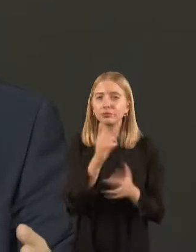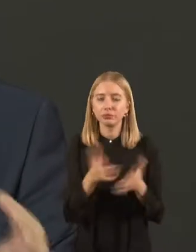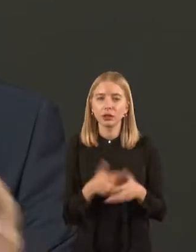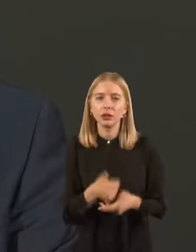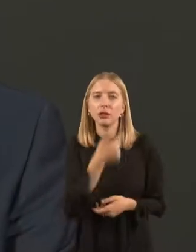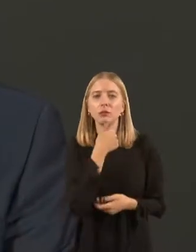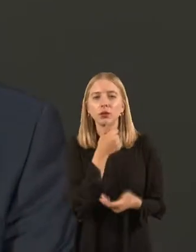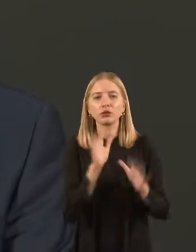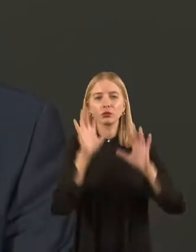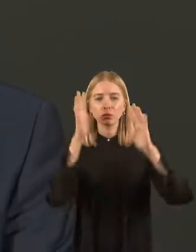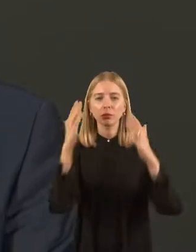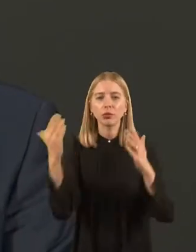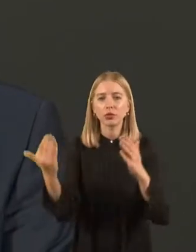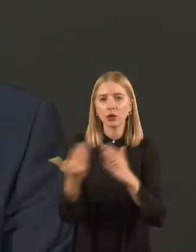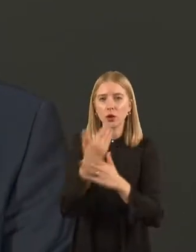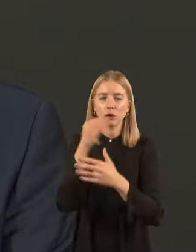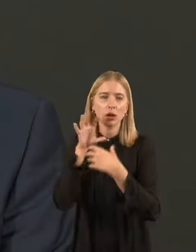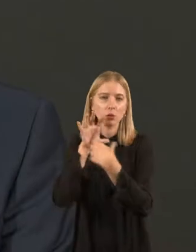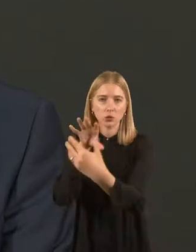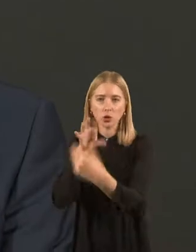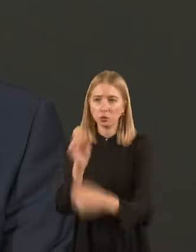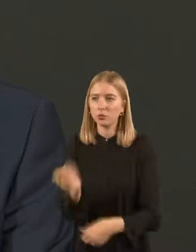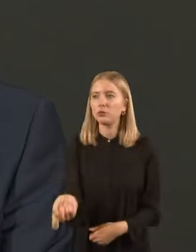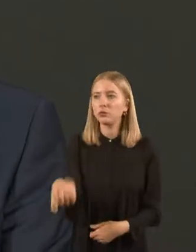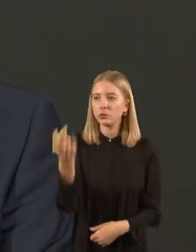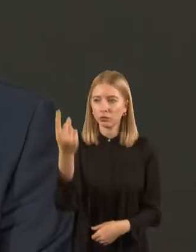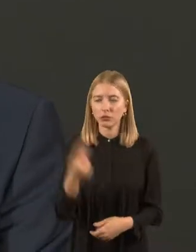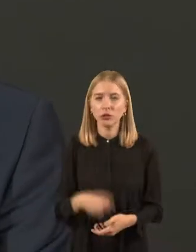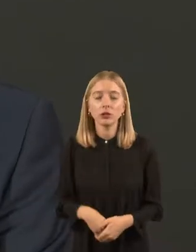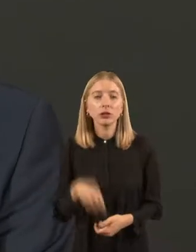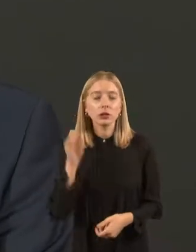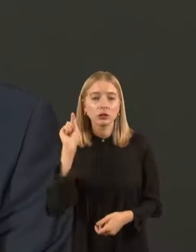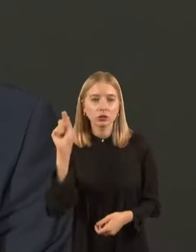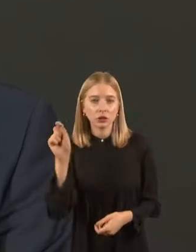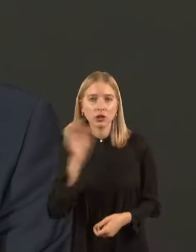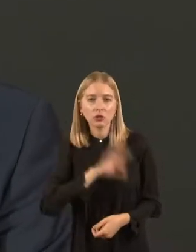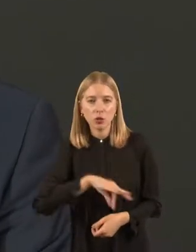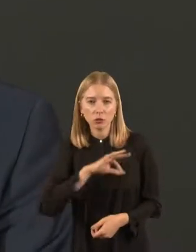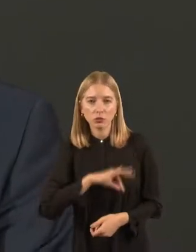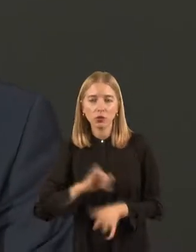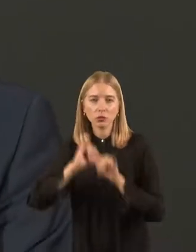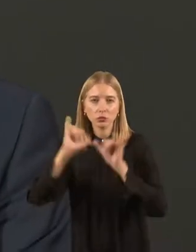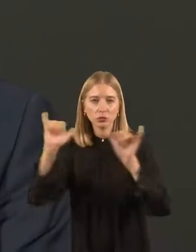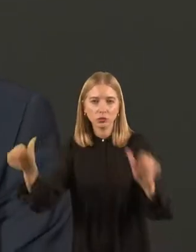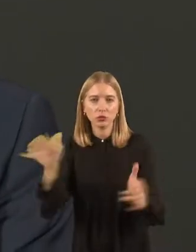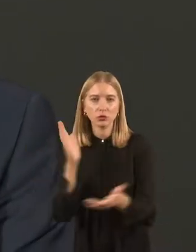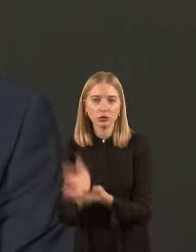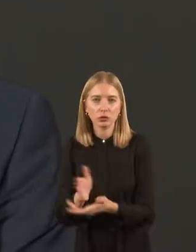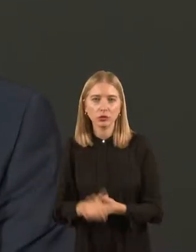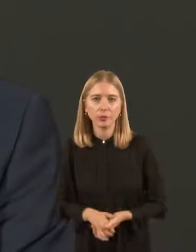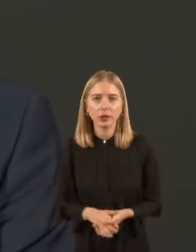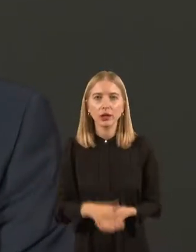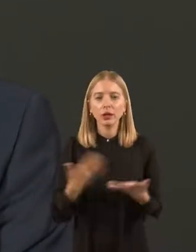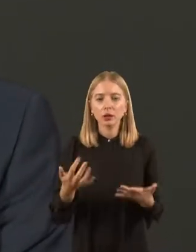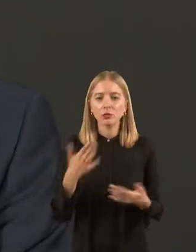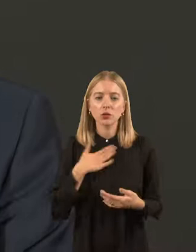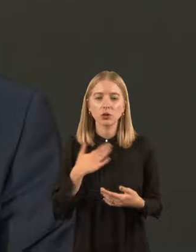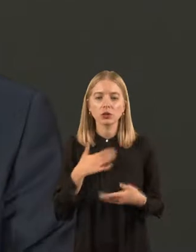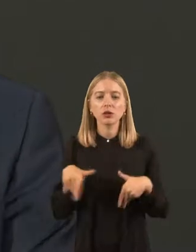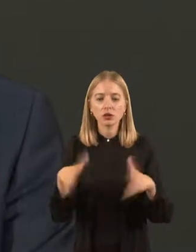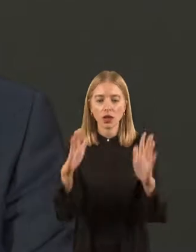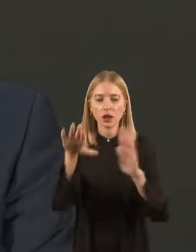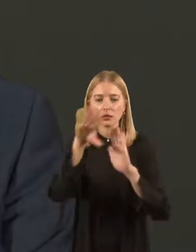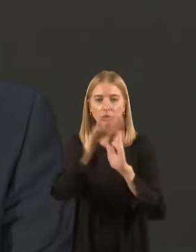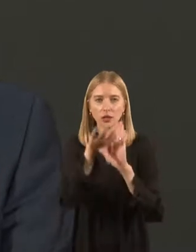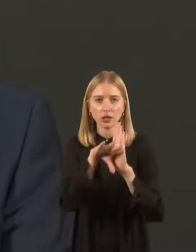public transport capacity by 5%. Well, to give an example